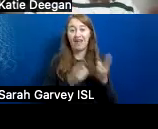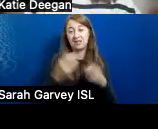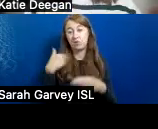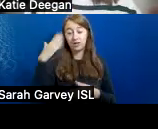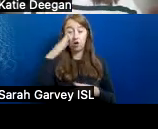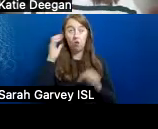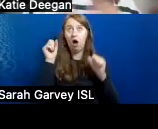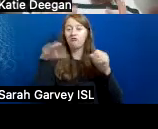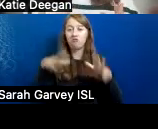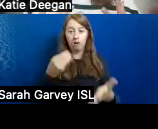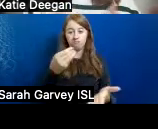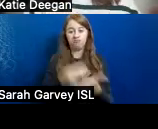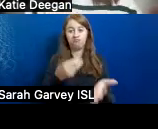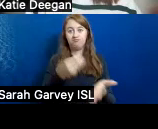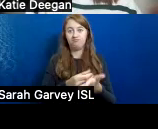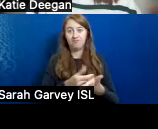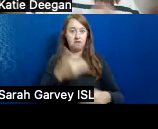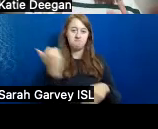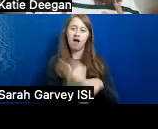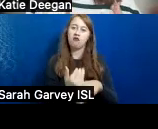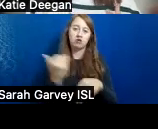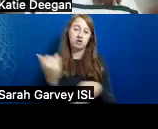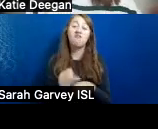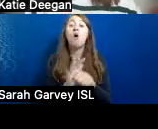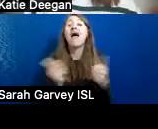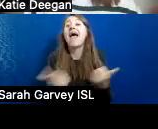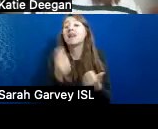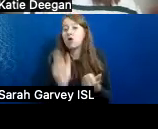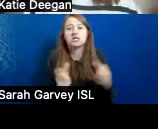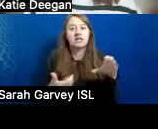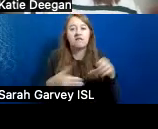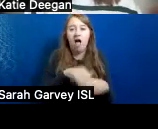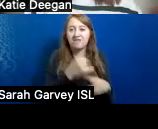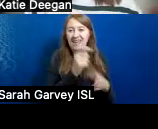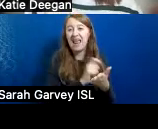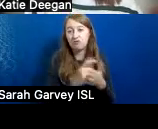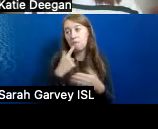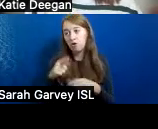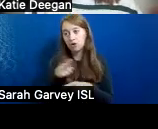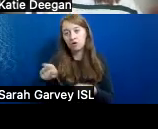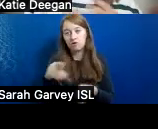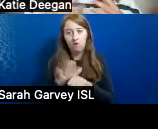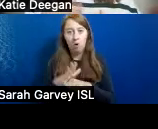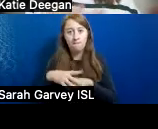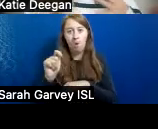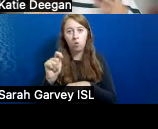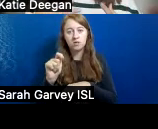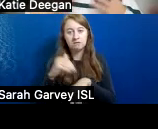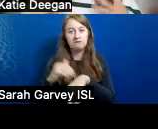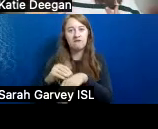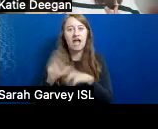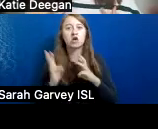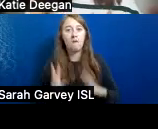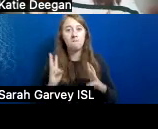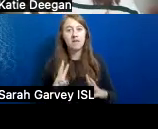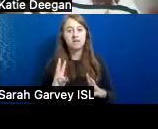to women running for it, well, to anybody really running for election, but to majority women running for election. So we did canvassing,